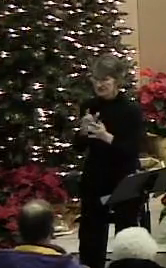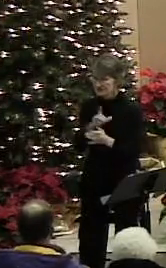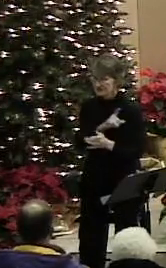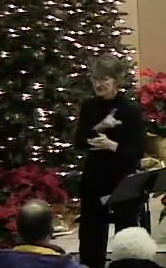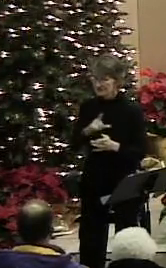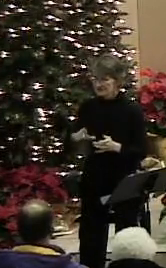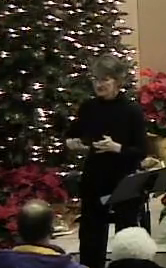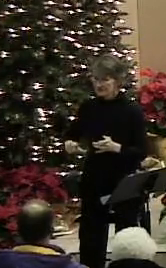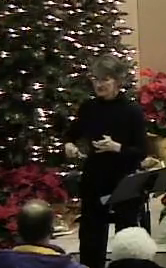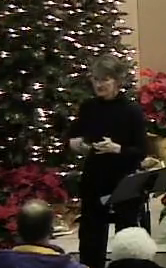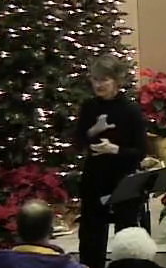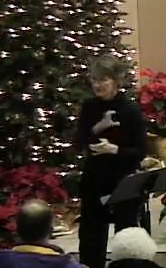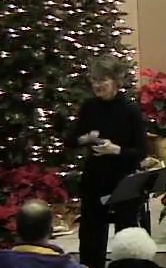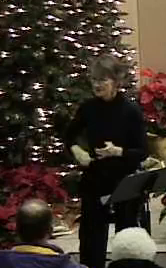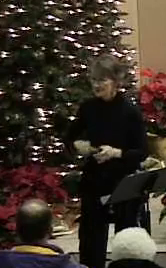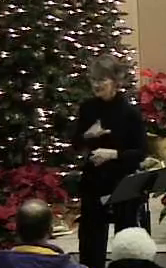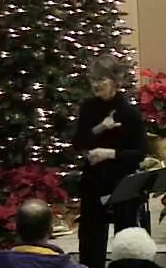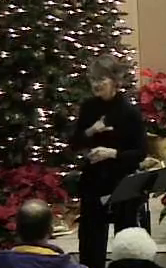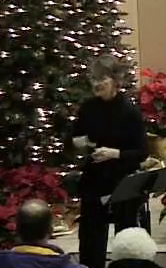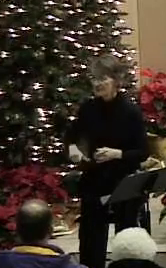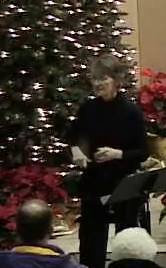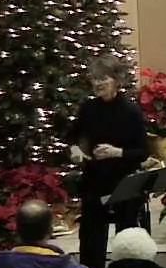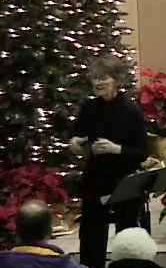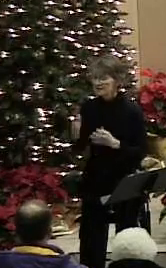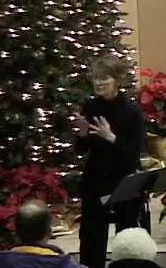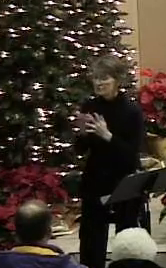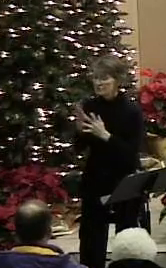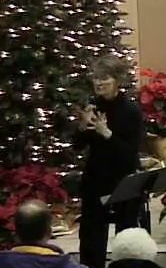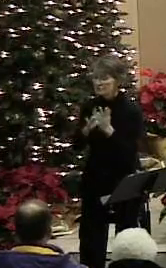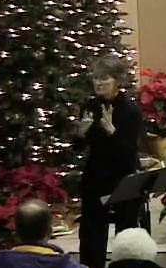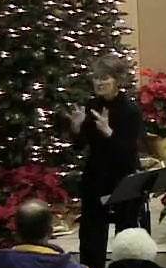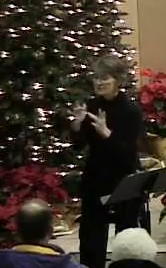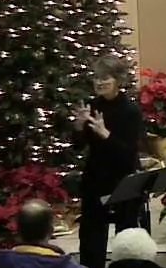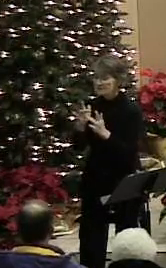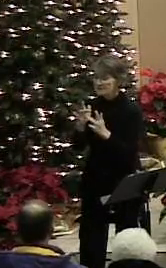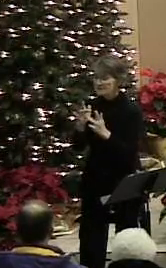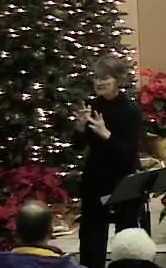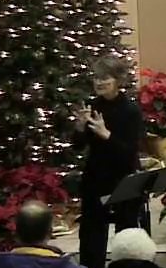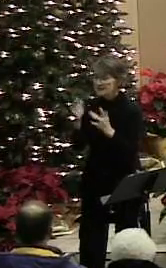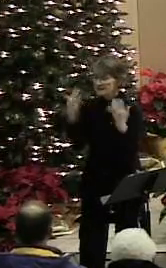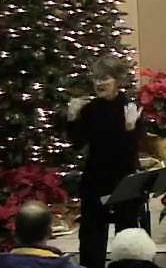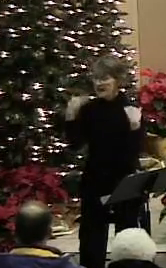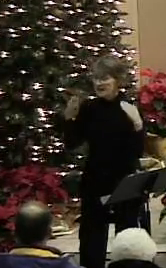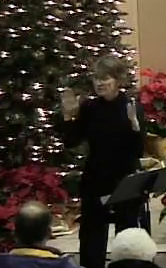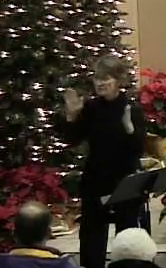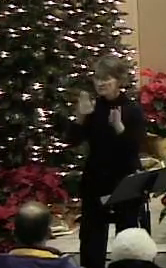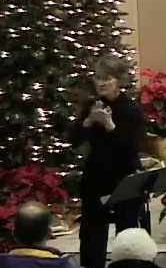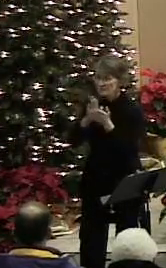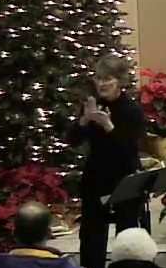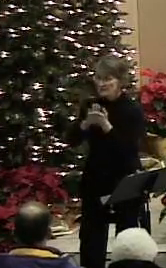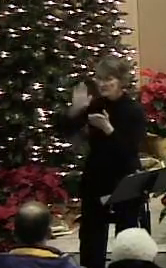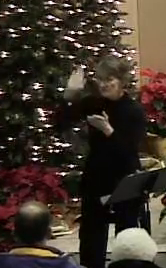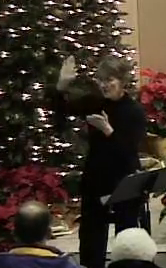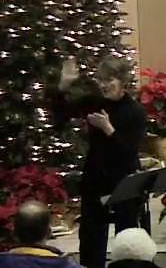Jesus Christ our Lord. Through him the angels praise your